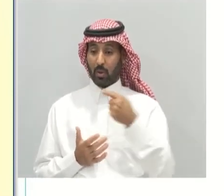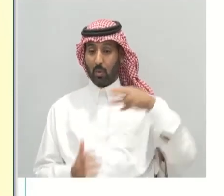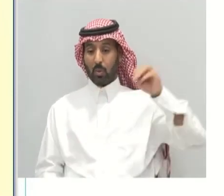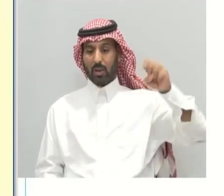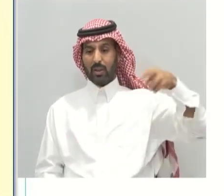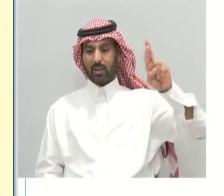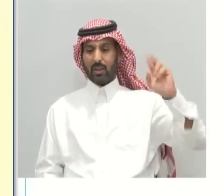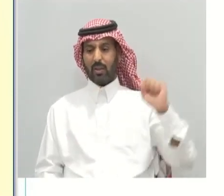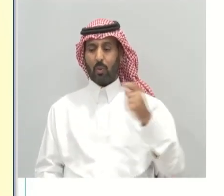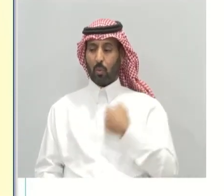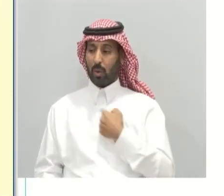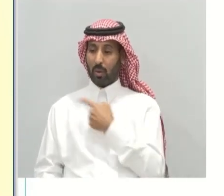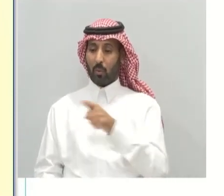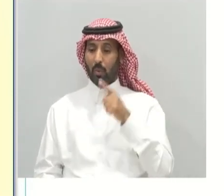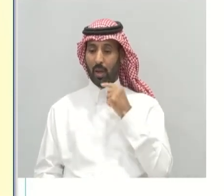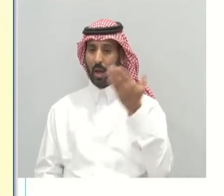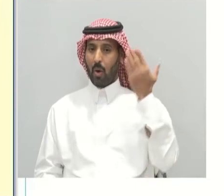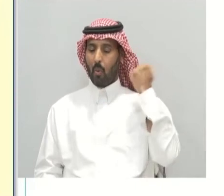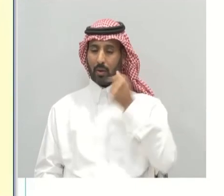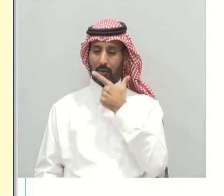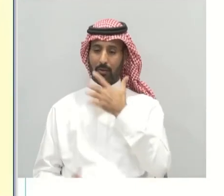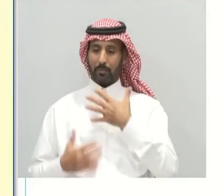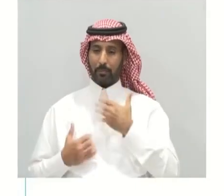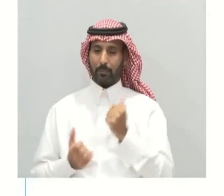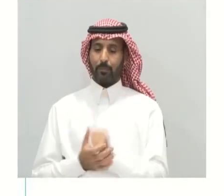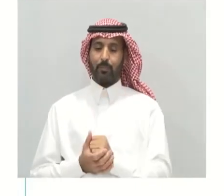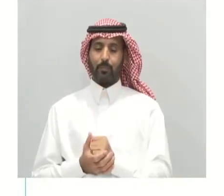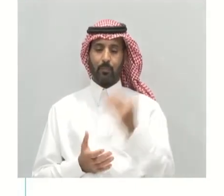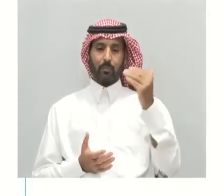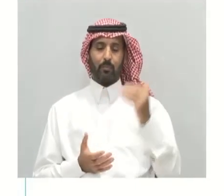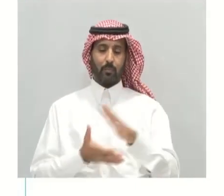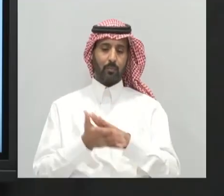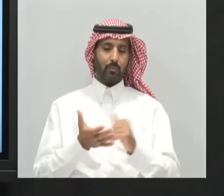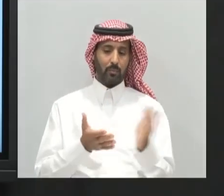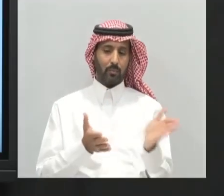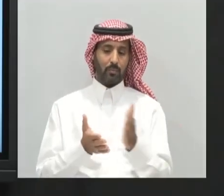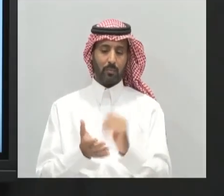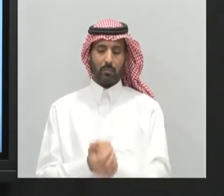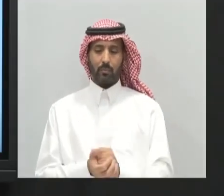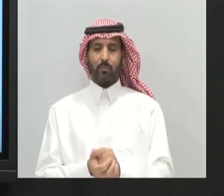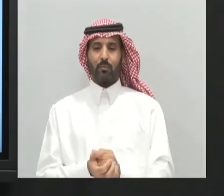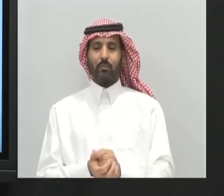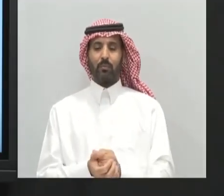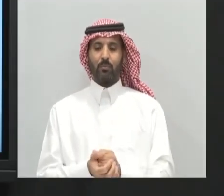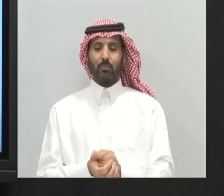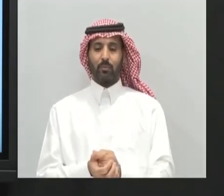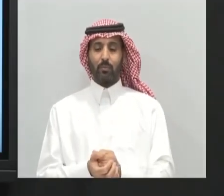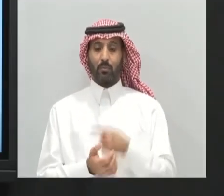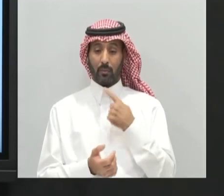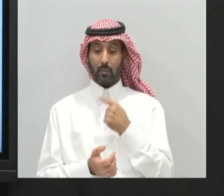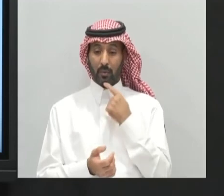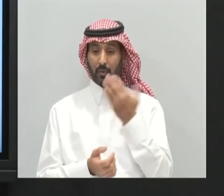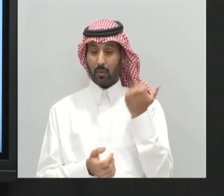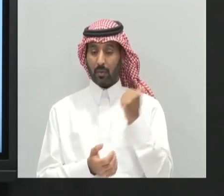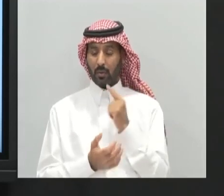wear. We were happy. So, all of these are a chant, that is,